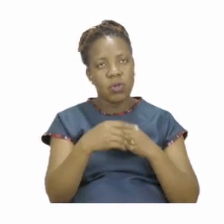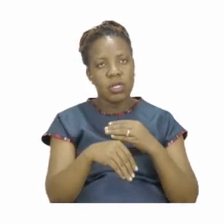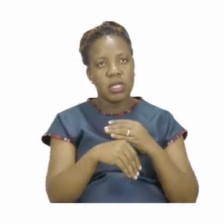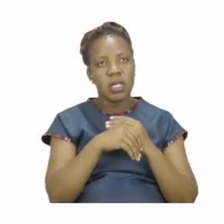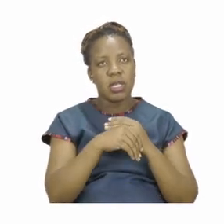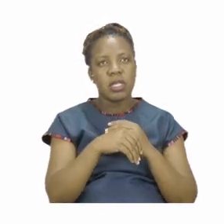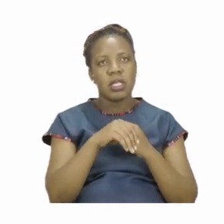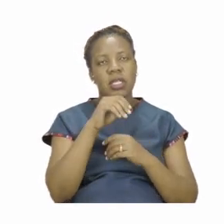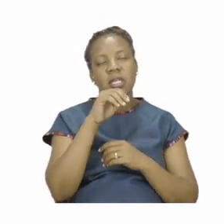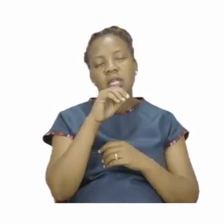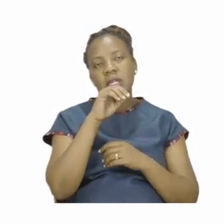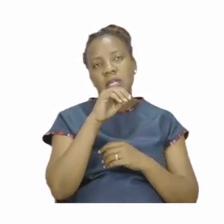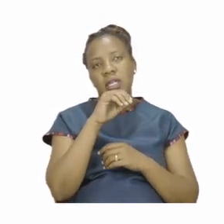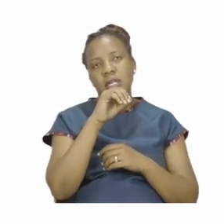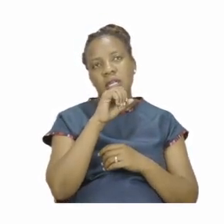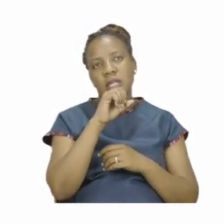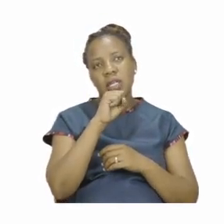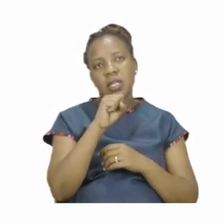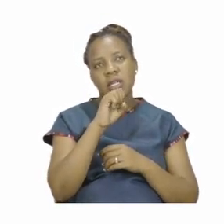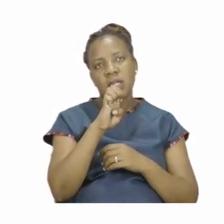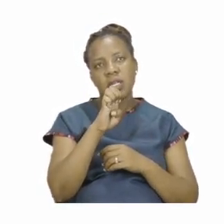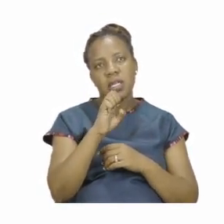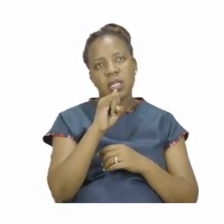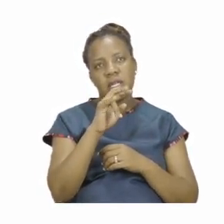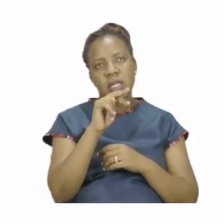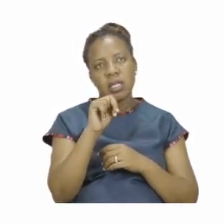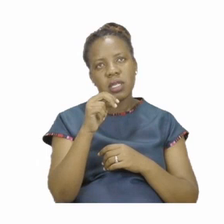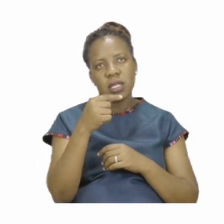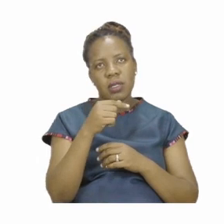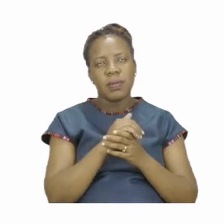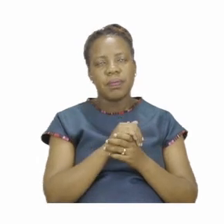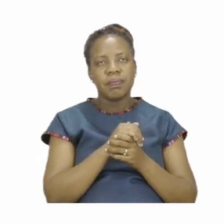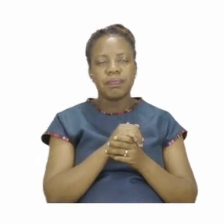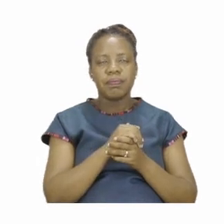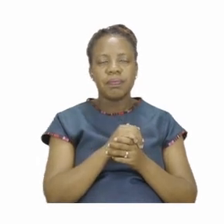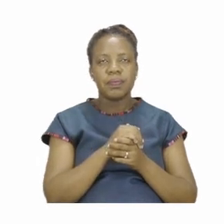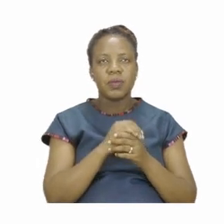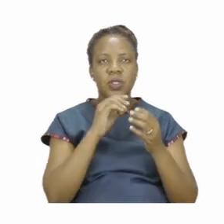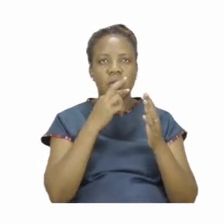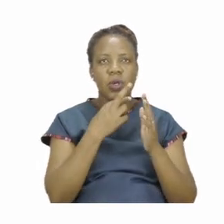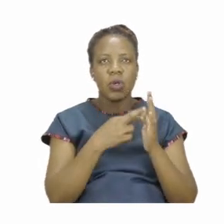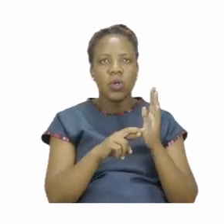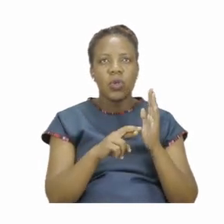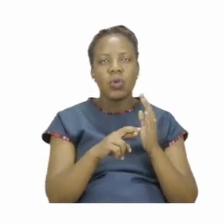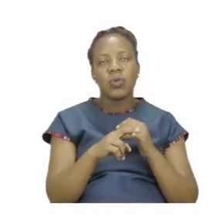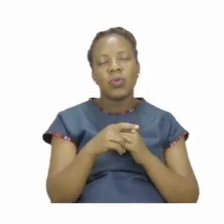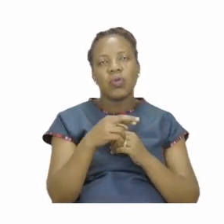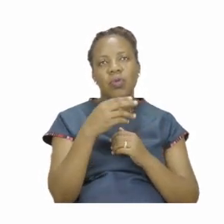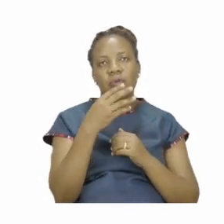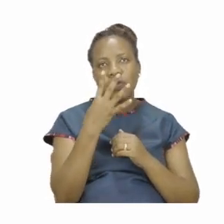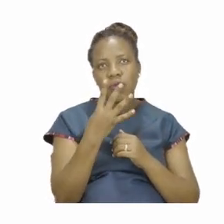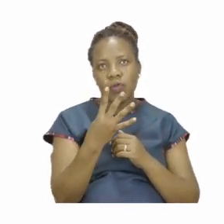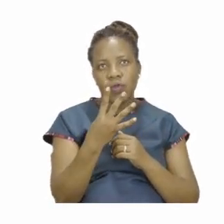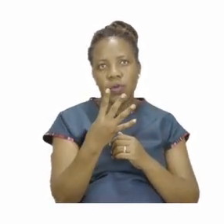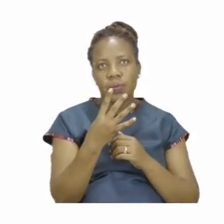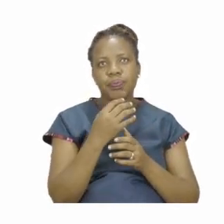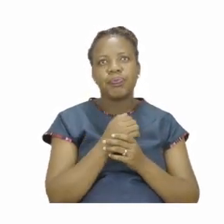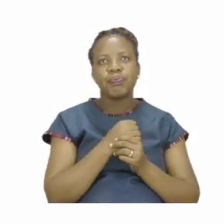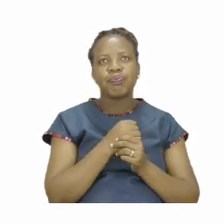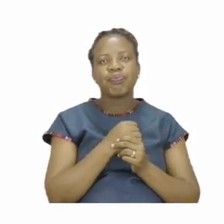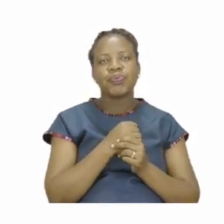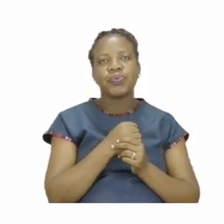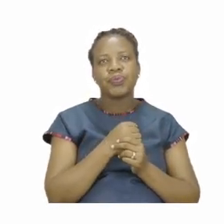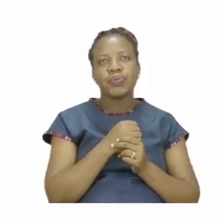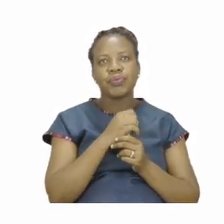says, if the word or the verb ends with IE, we cut out the IE, we replace it with